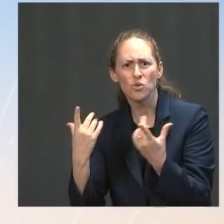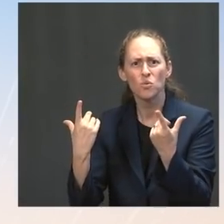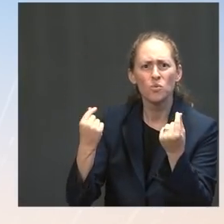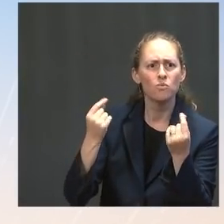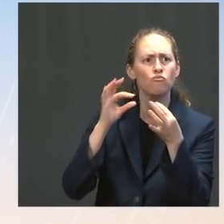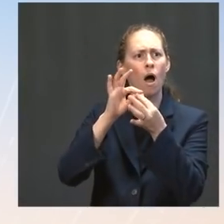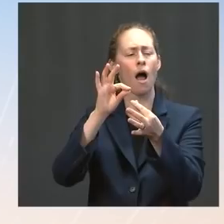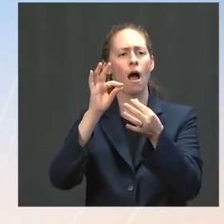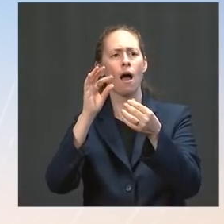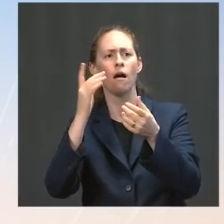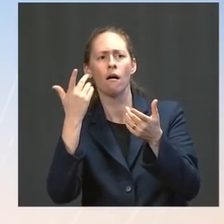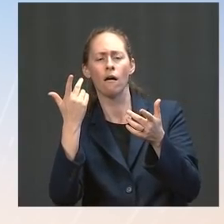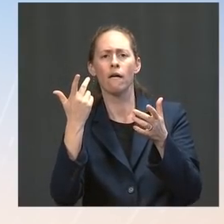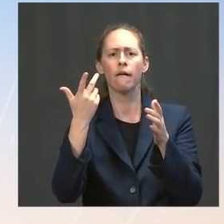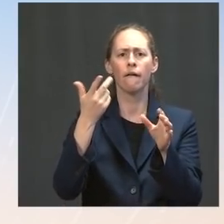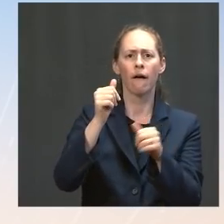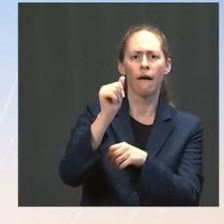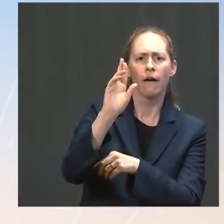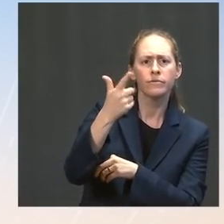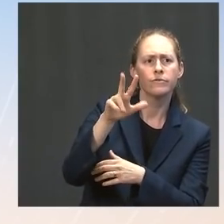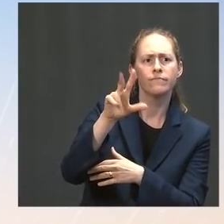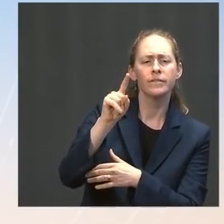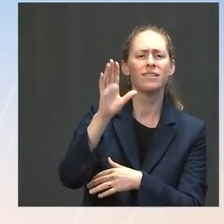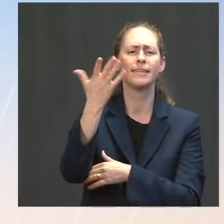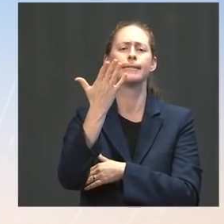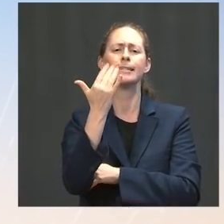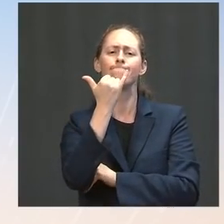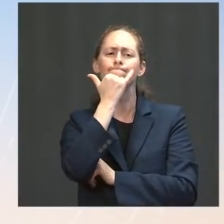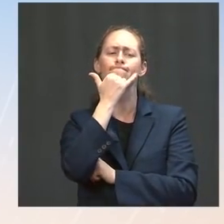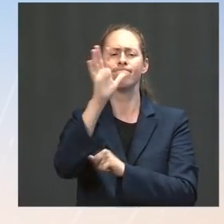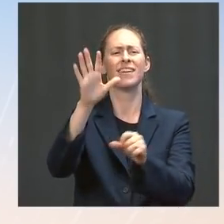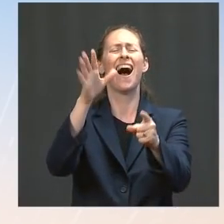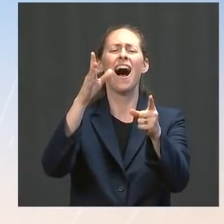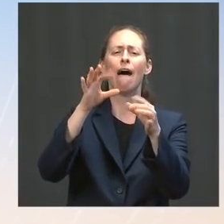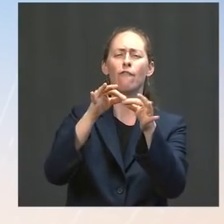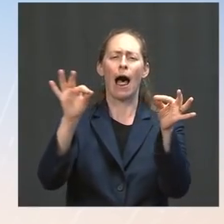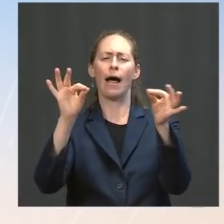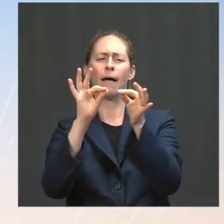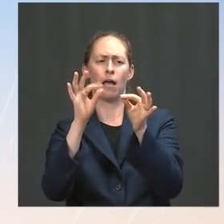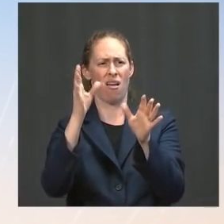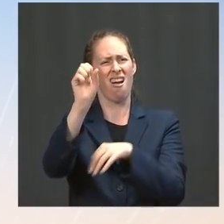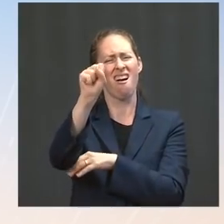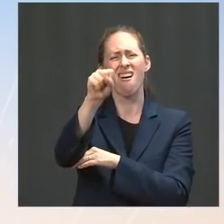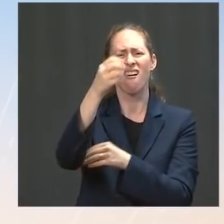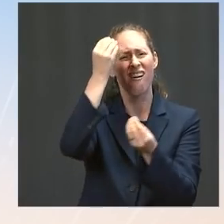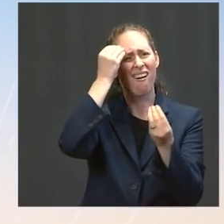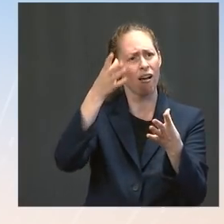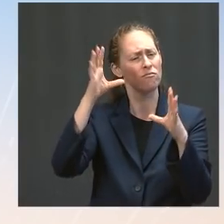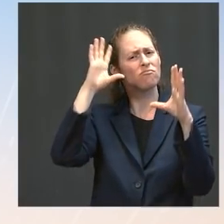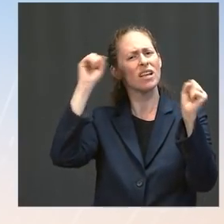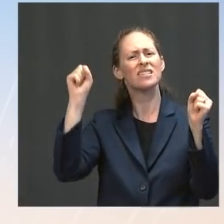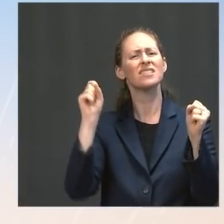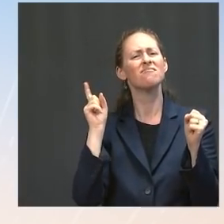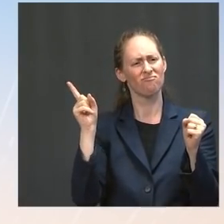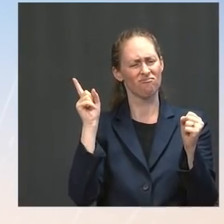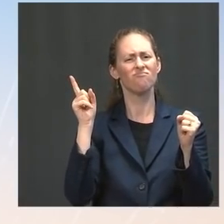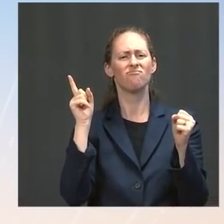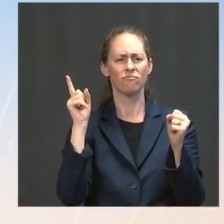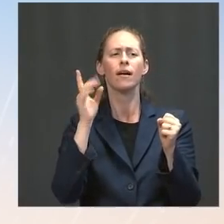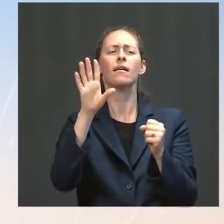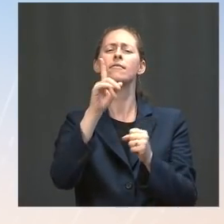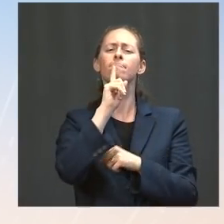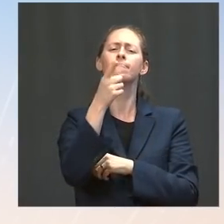SIV applicants, individuals who have the appropriate paperwork to evacuate, and that was just in a 24-hour period. Can